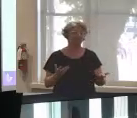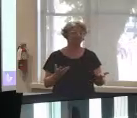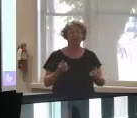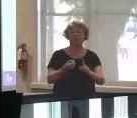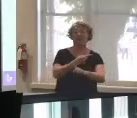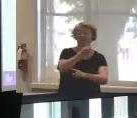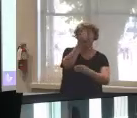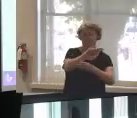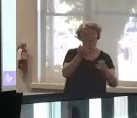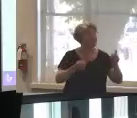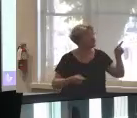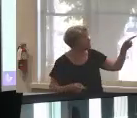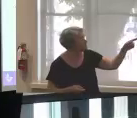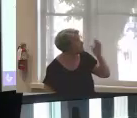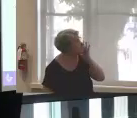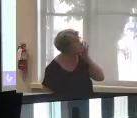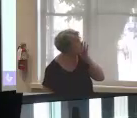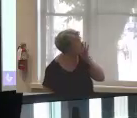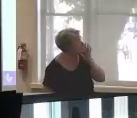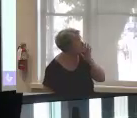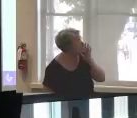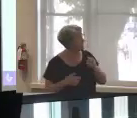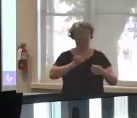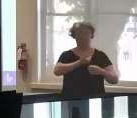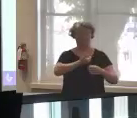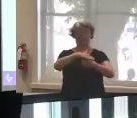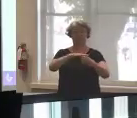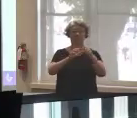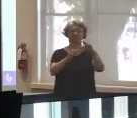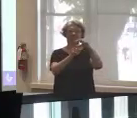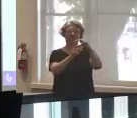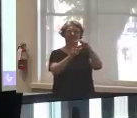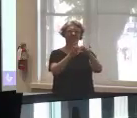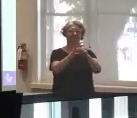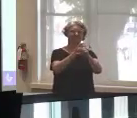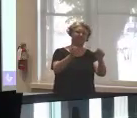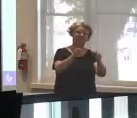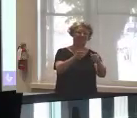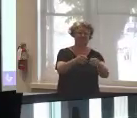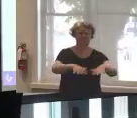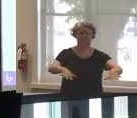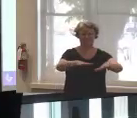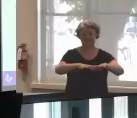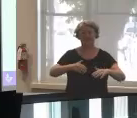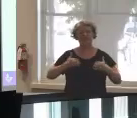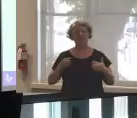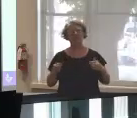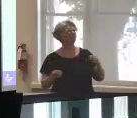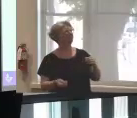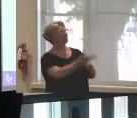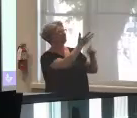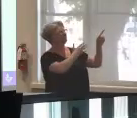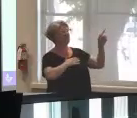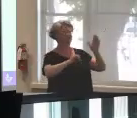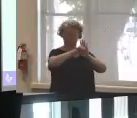thing to point out on this slide, in the sector, we have the term safe space, but the youth want this to be on the slide,